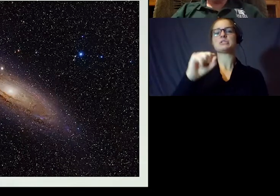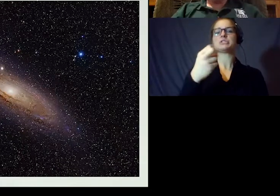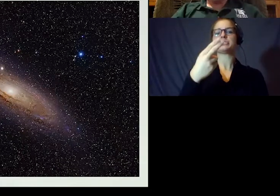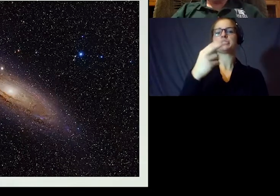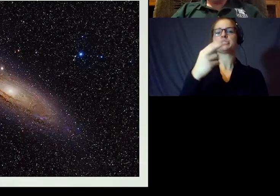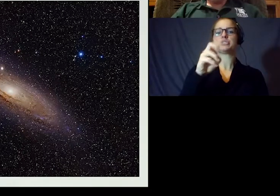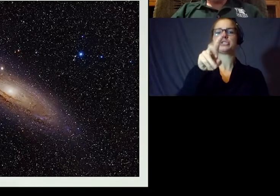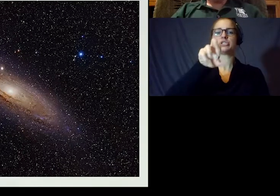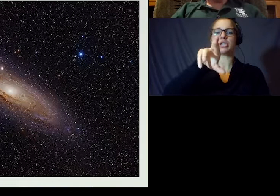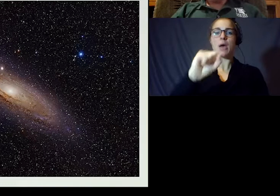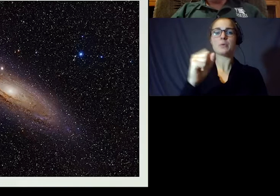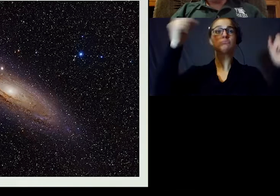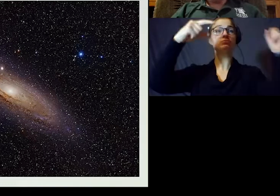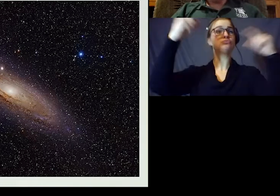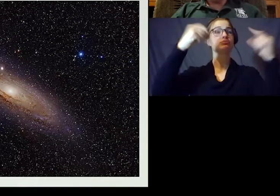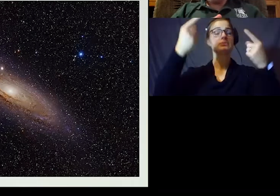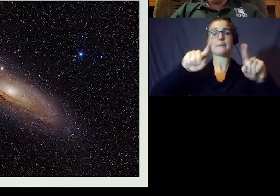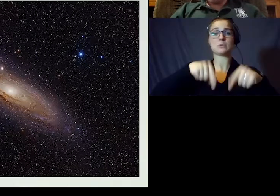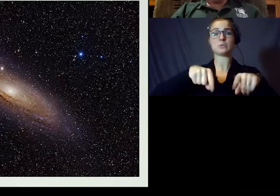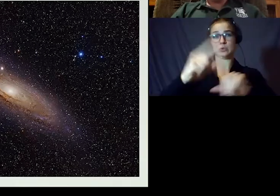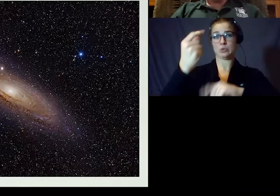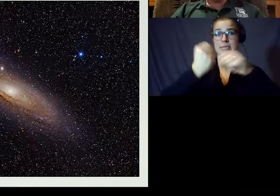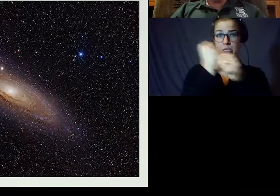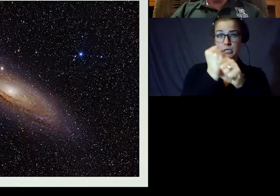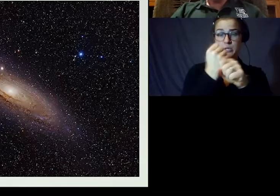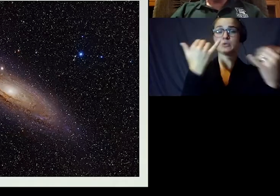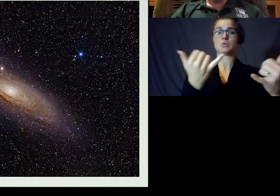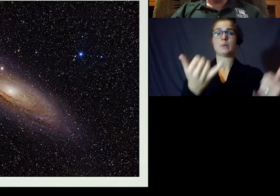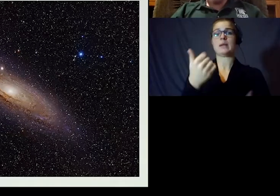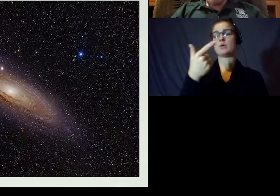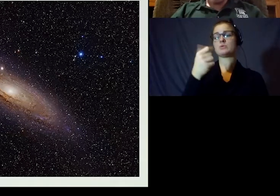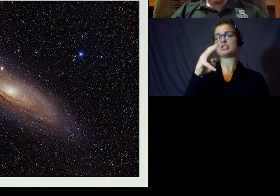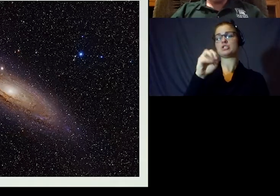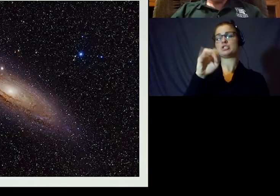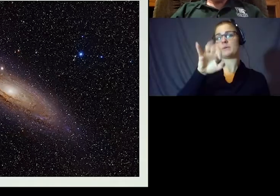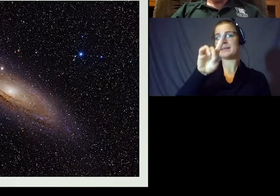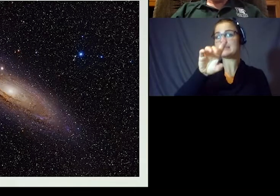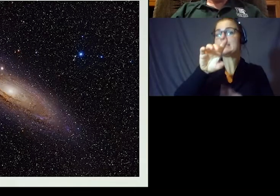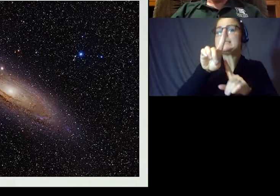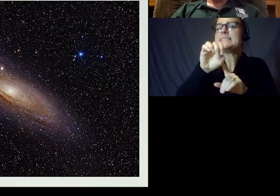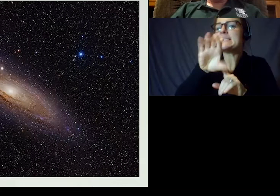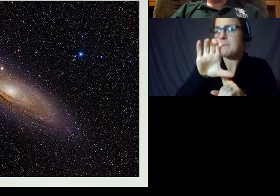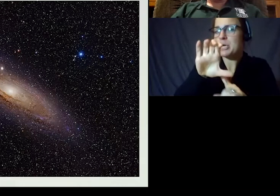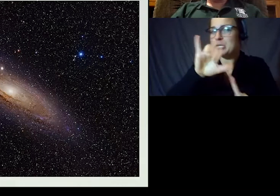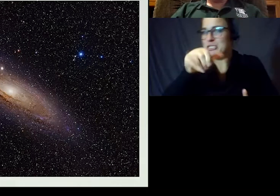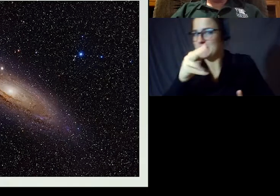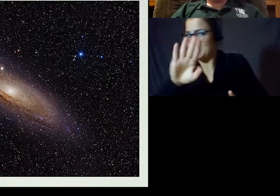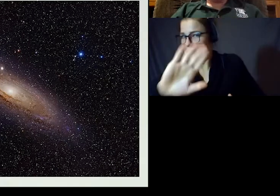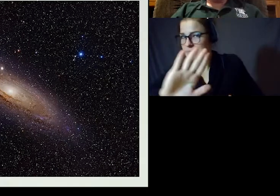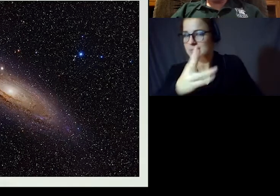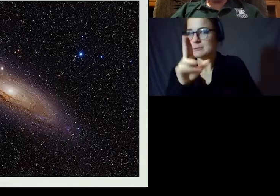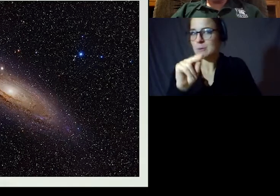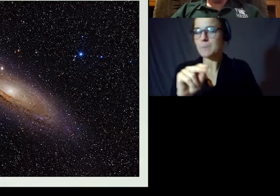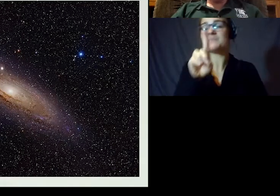points during the year, and the Geminids right now in December, not in January, in December